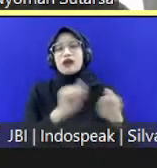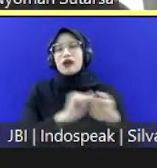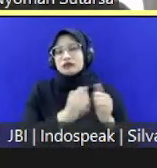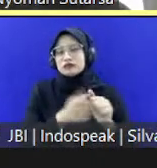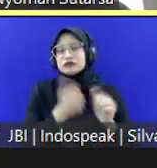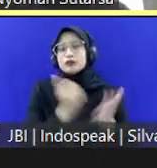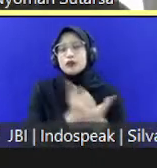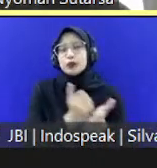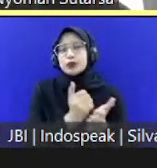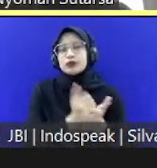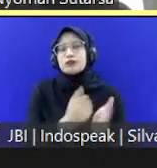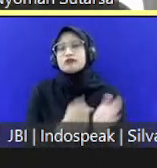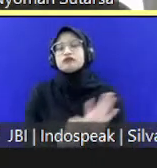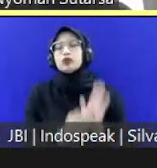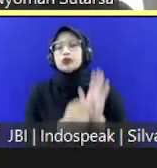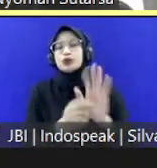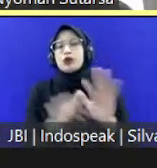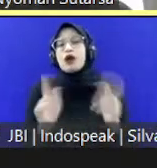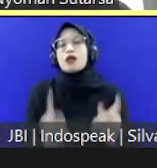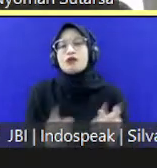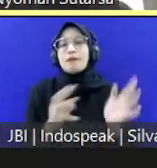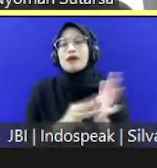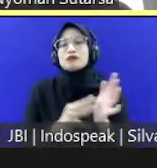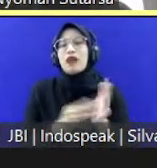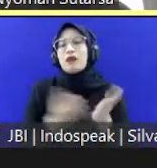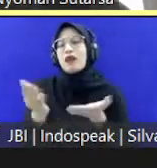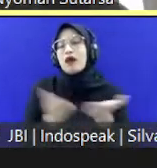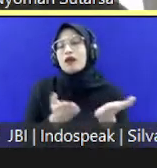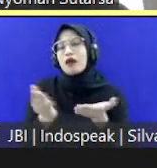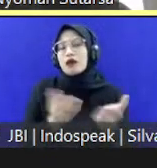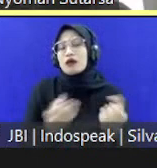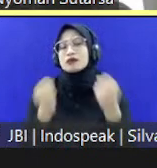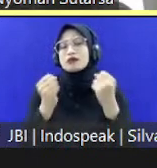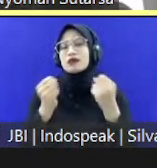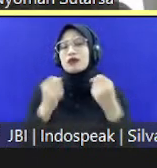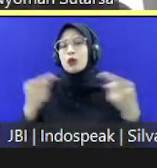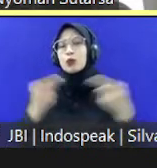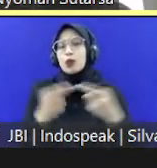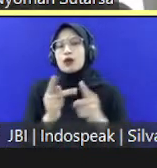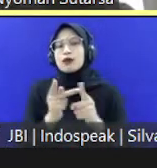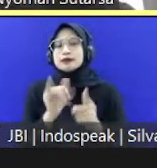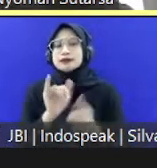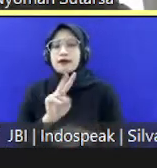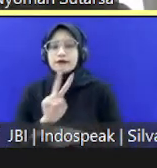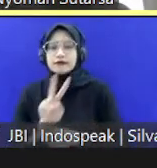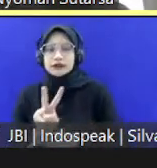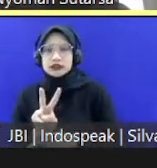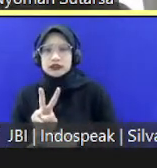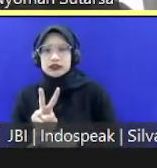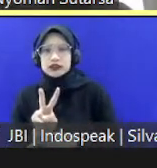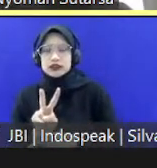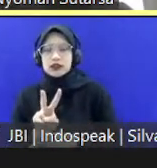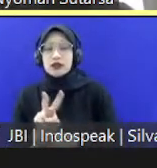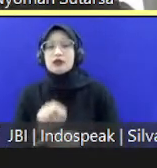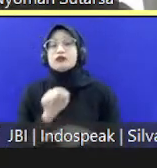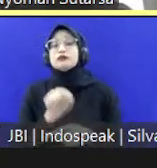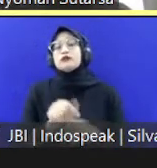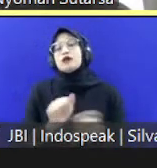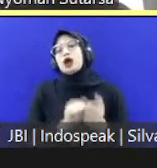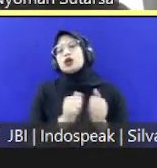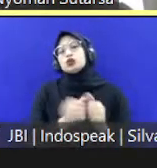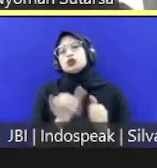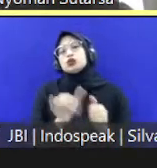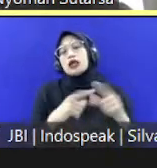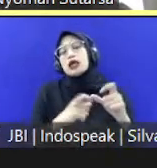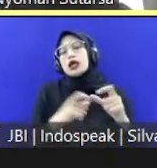HIV services in Bali province. The access inequity experienced by asana is not a random event, but rather